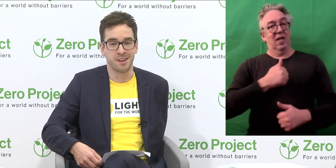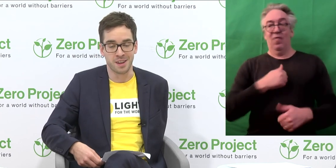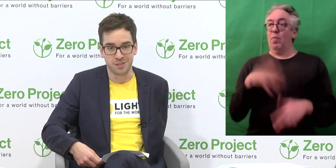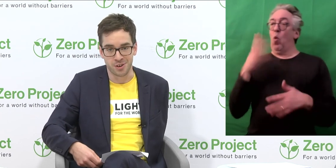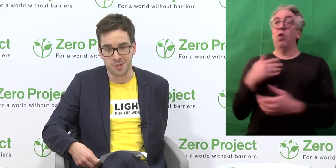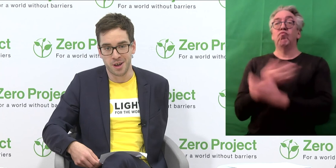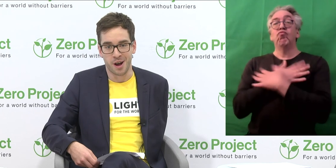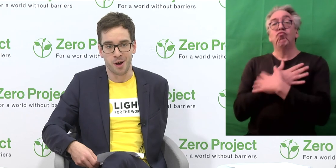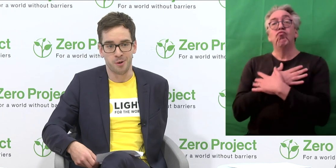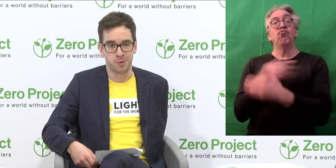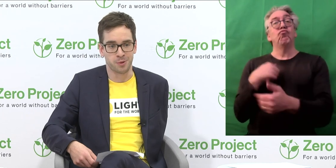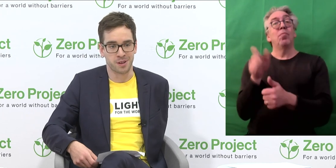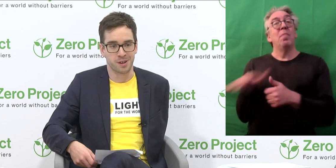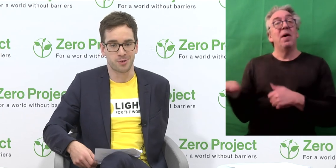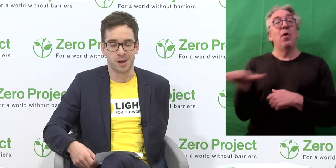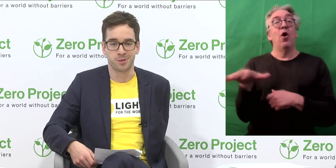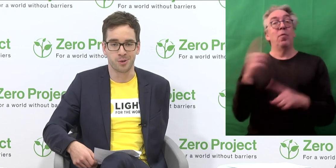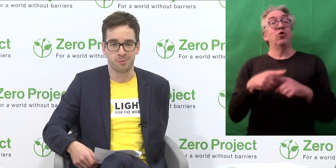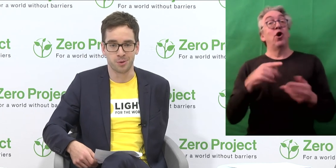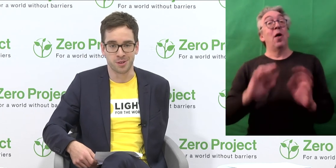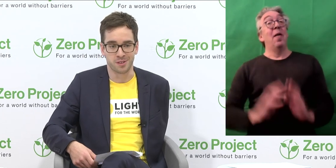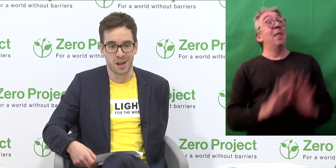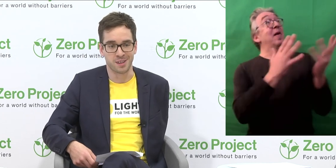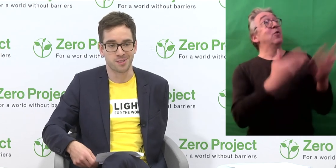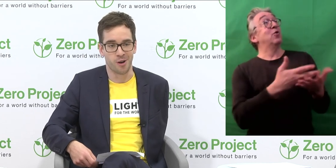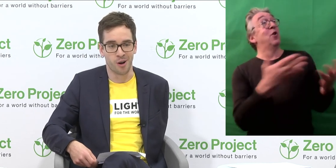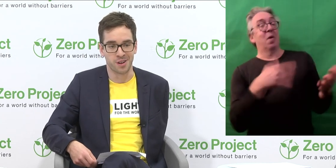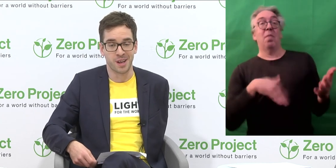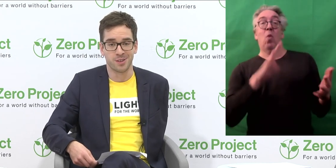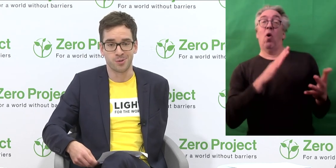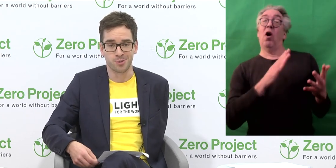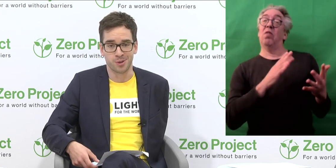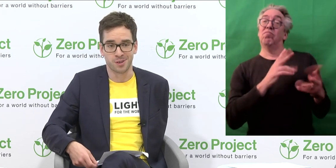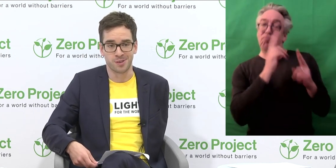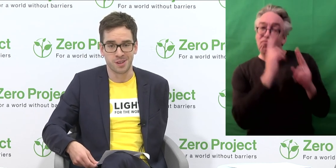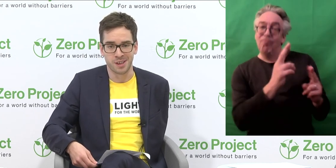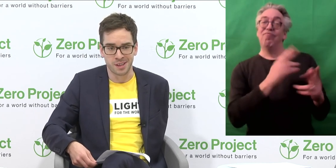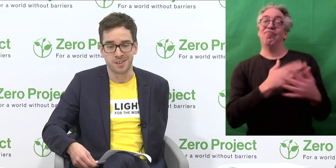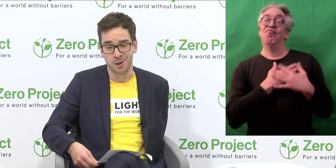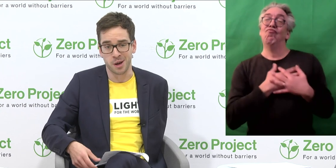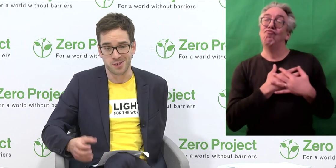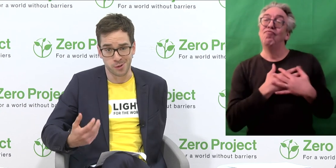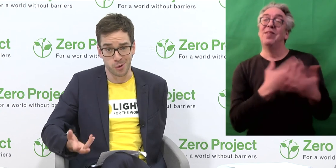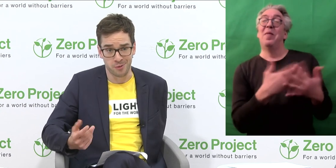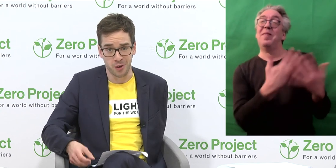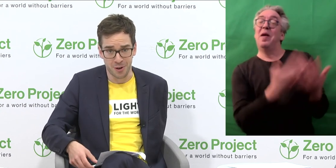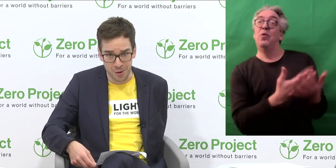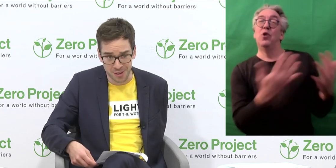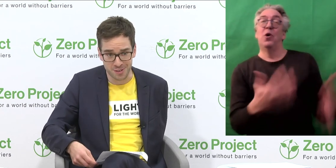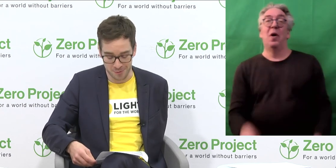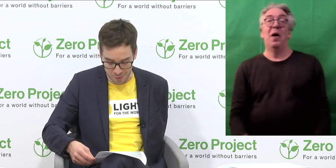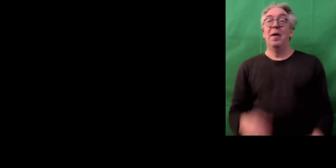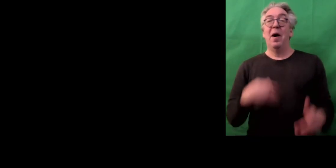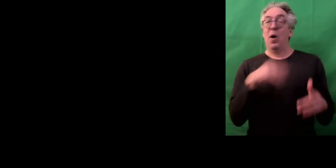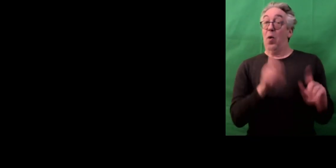and nature. We will try to put the slide on to see it. Otherwise, you have heard